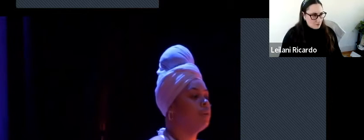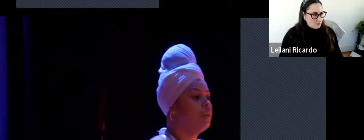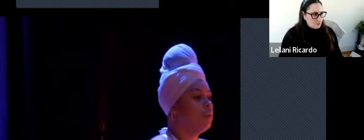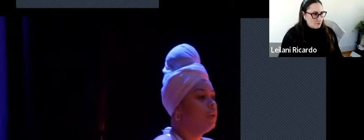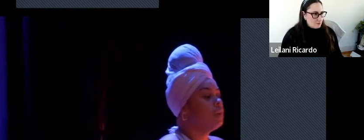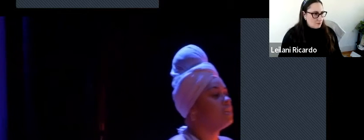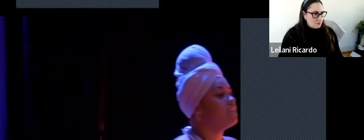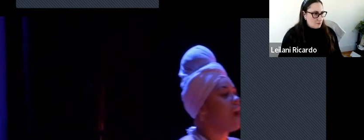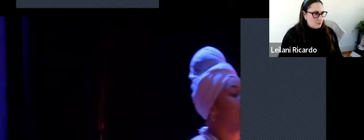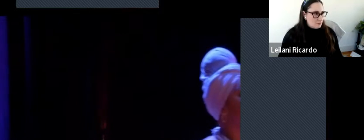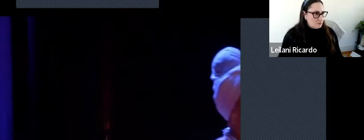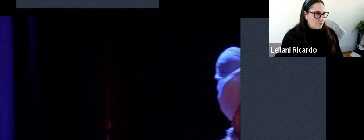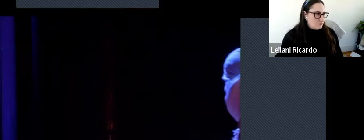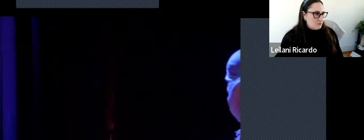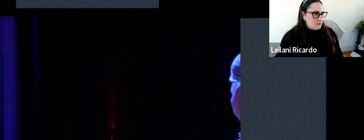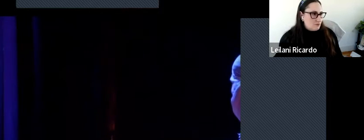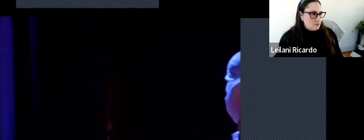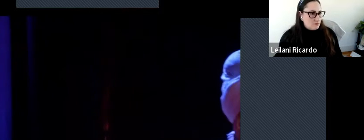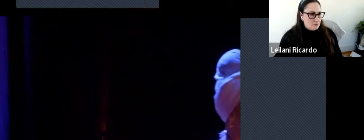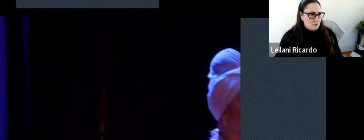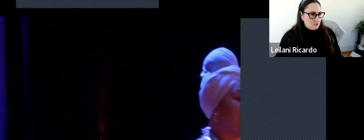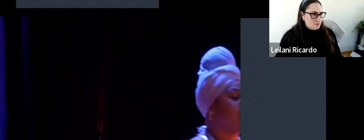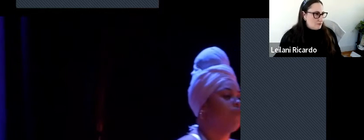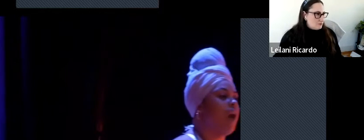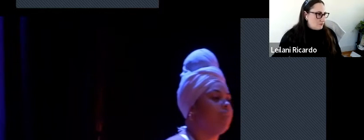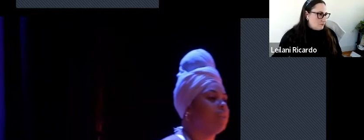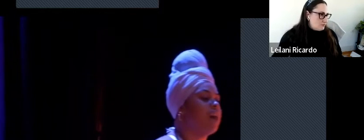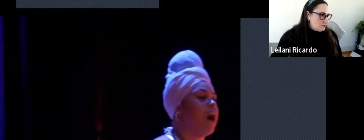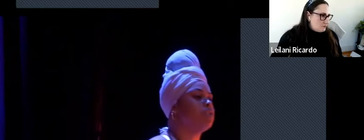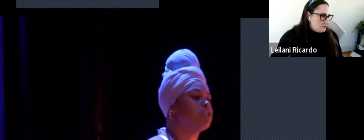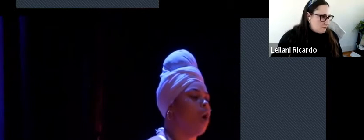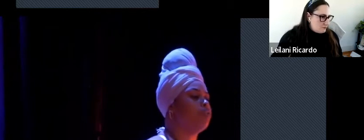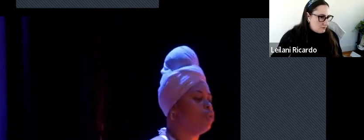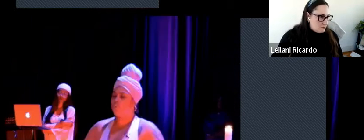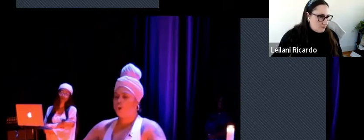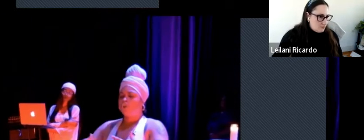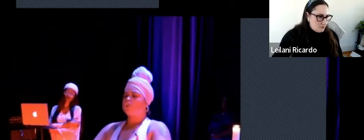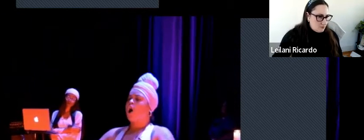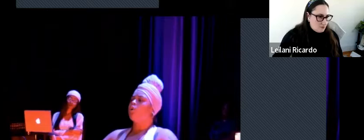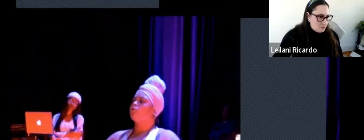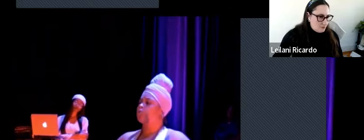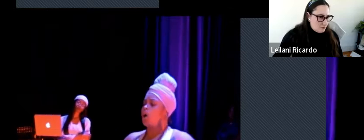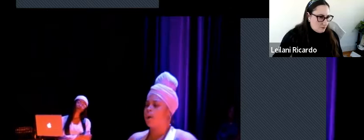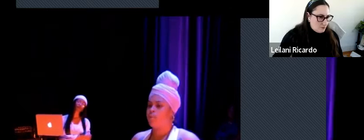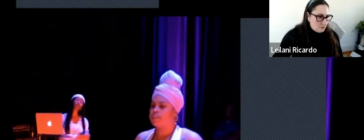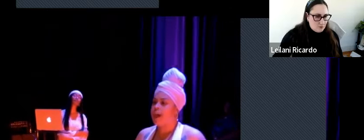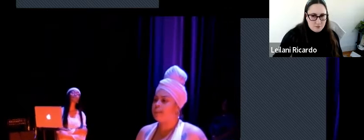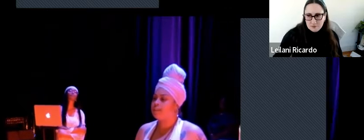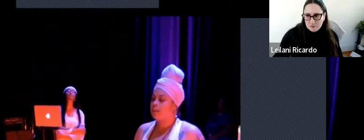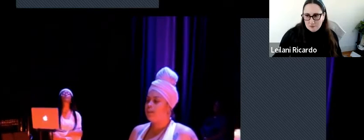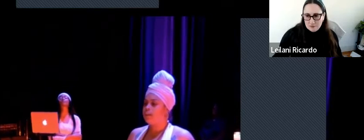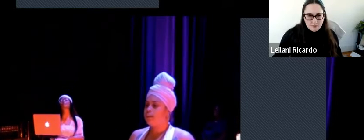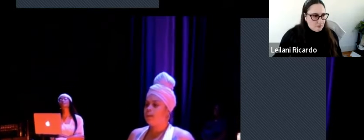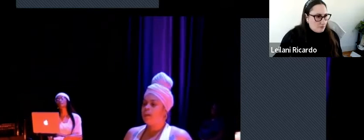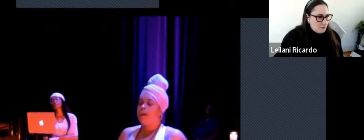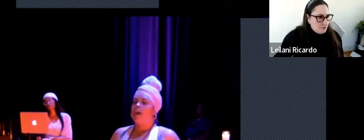power. Desire for control holds you as Father Time scolds you, shows you your